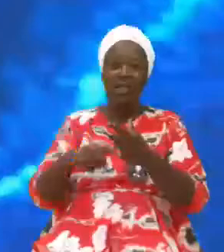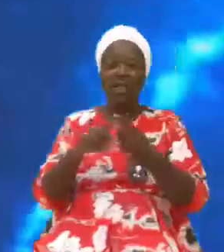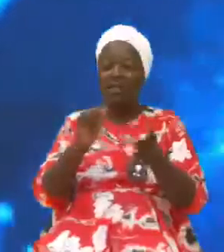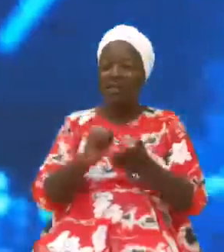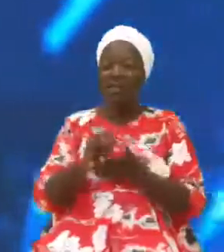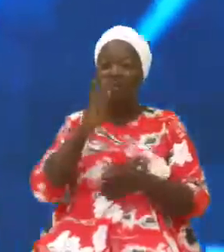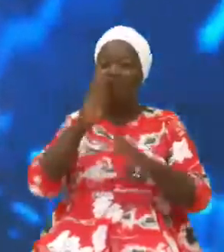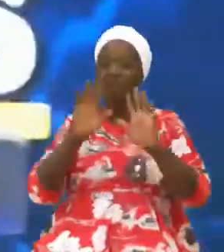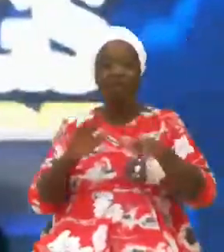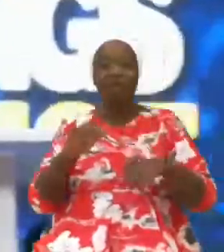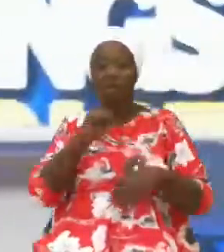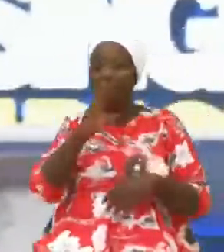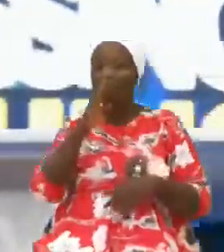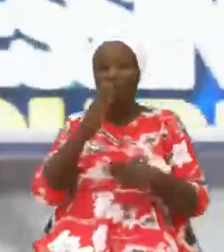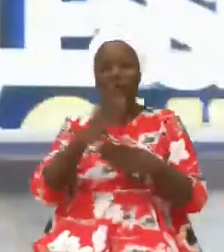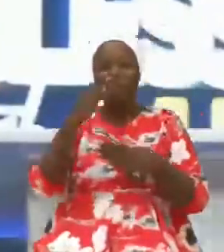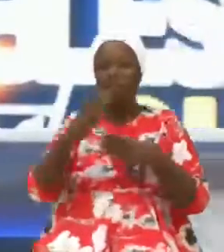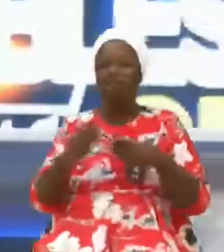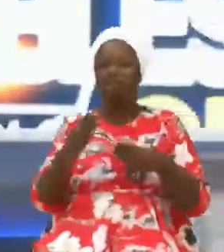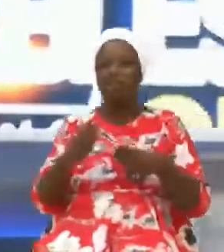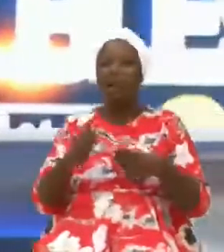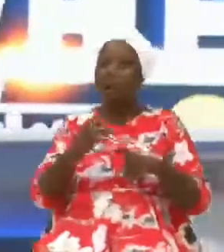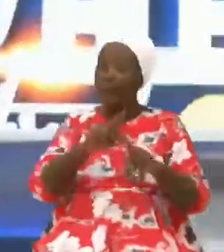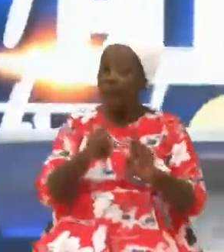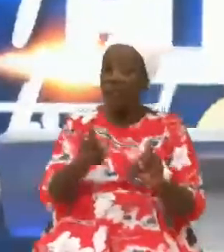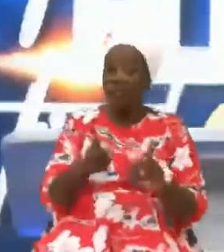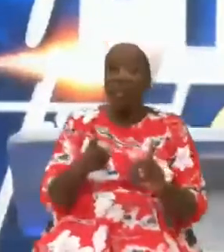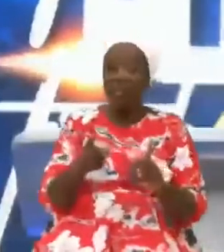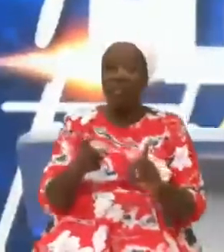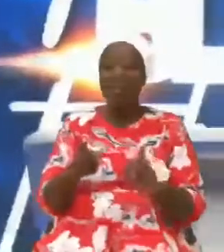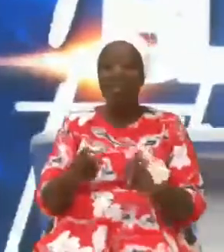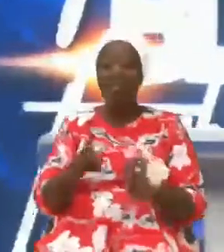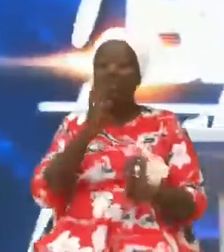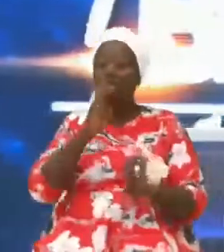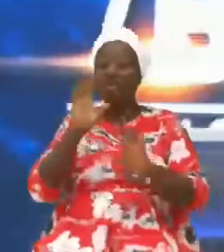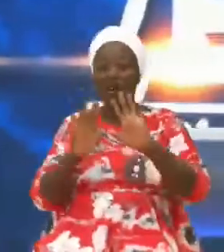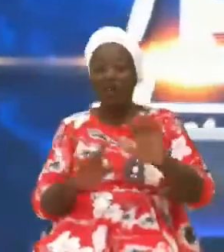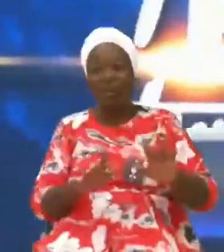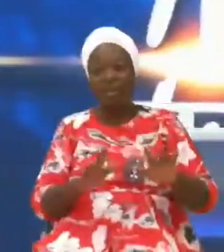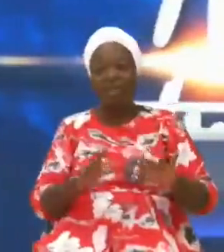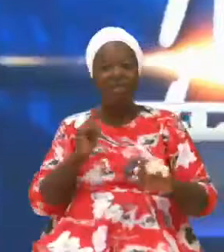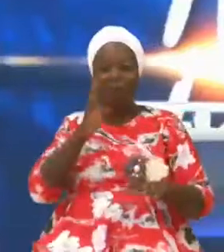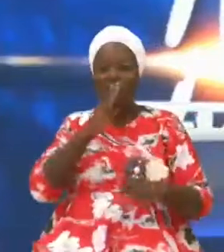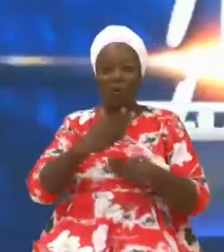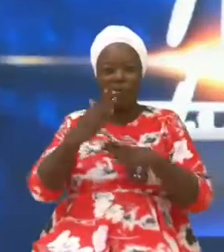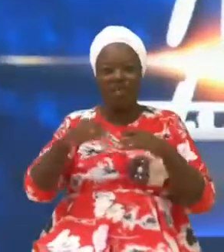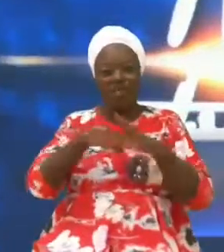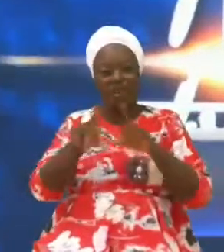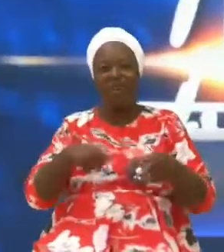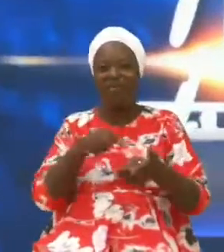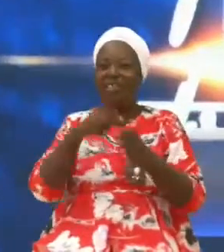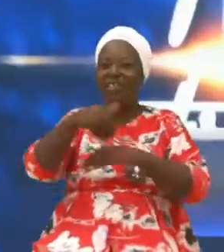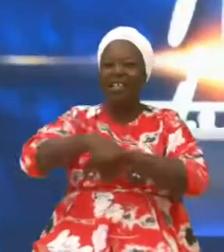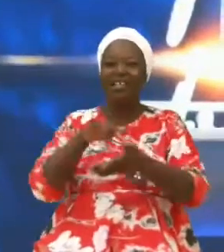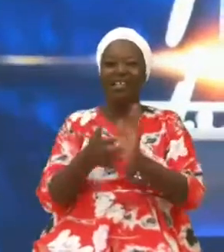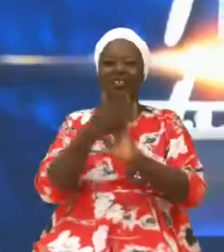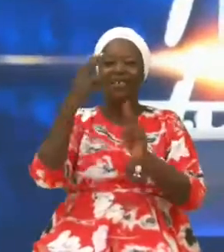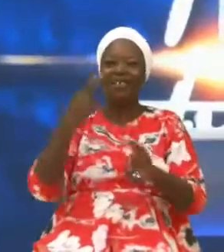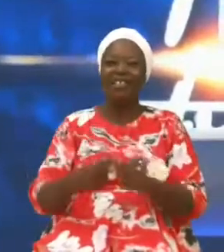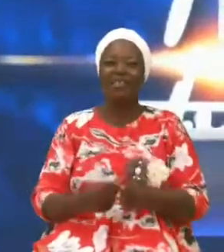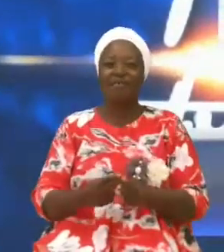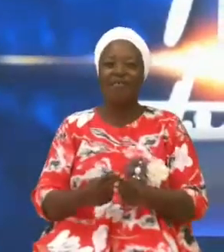without an exhortation, then that shower will not be complete. But